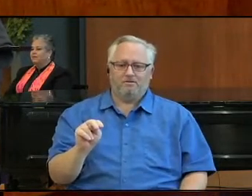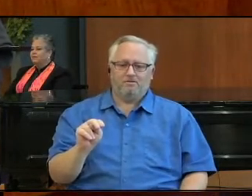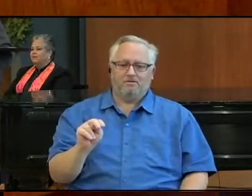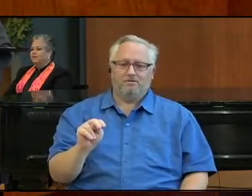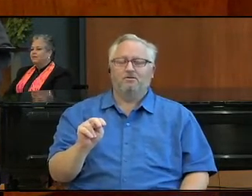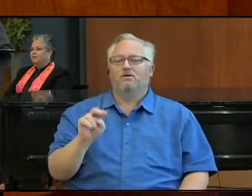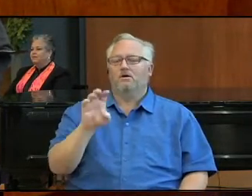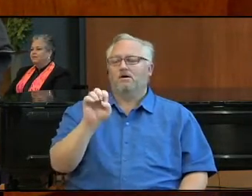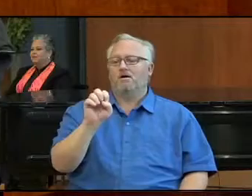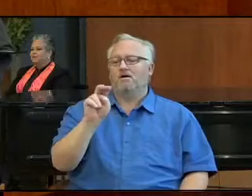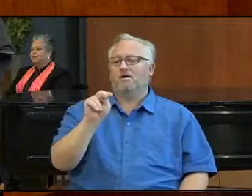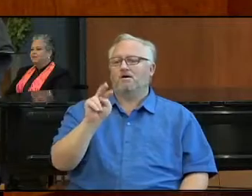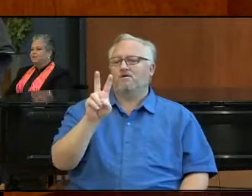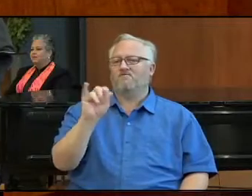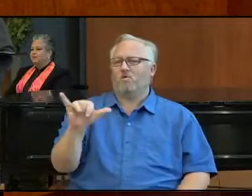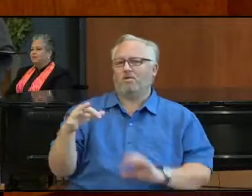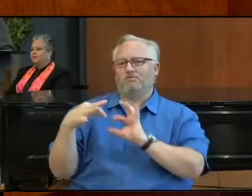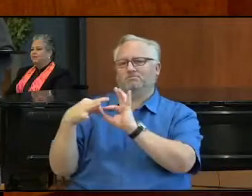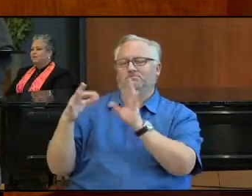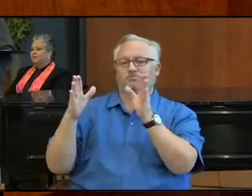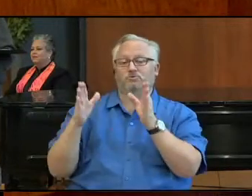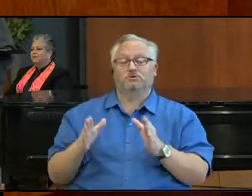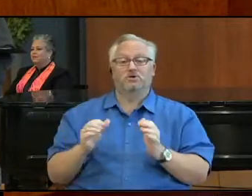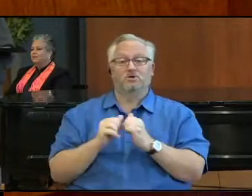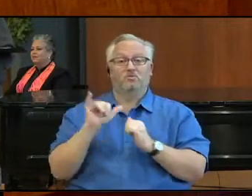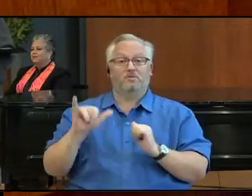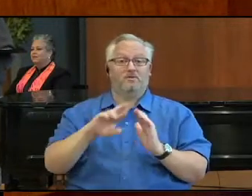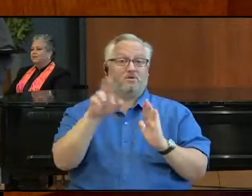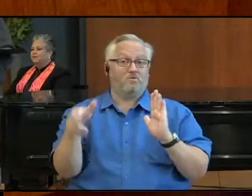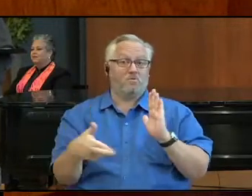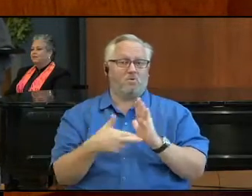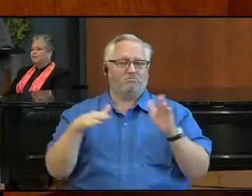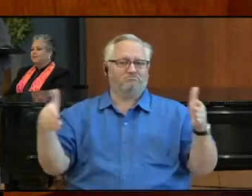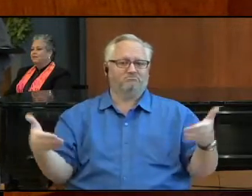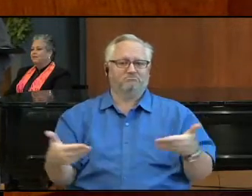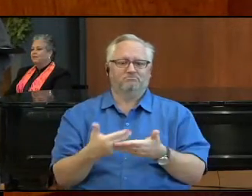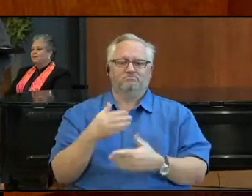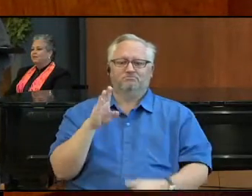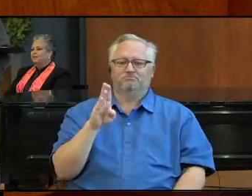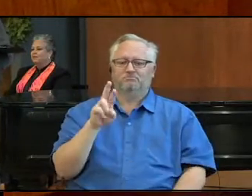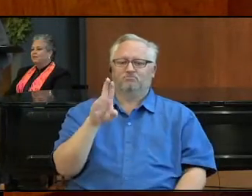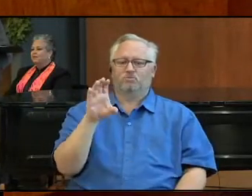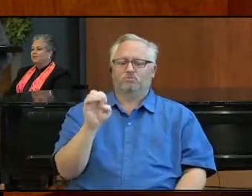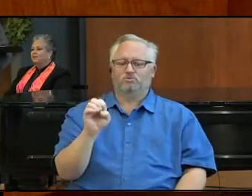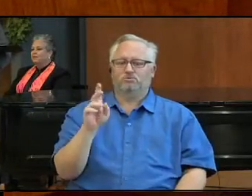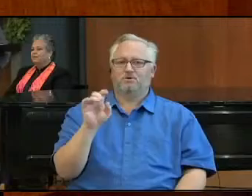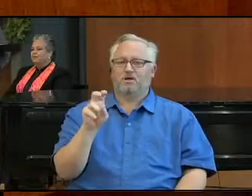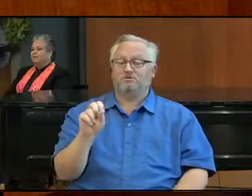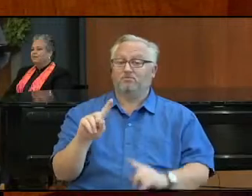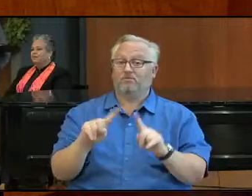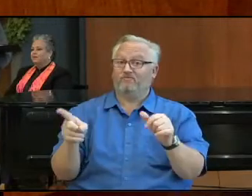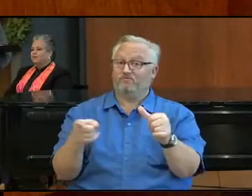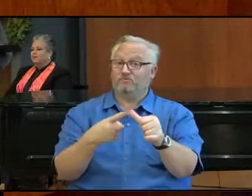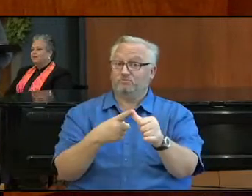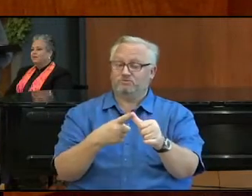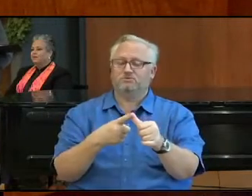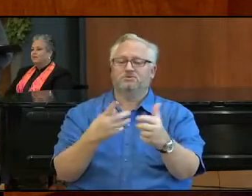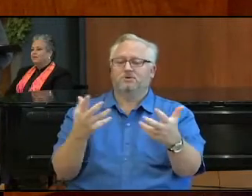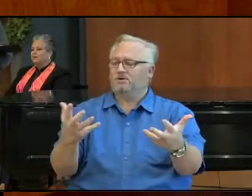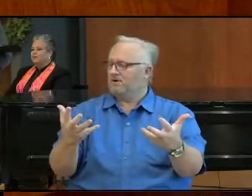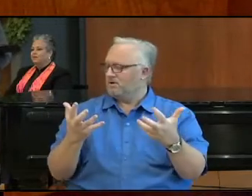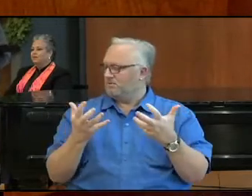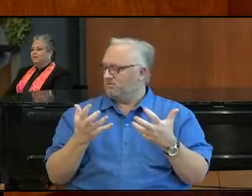UN envoy. In that capacity, I'm going to be introducing Bruce Nutz. But before I do, I would like